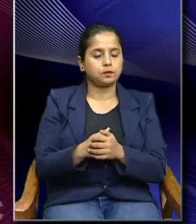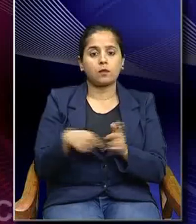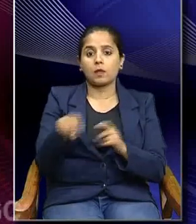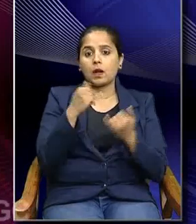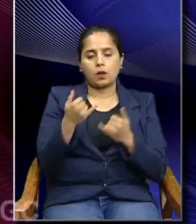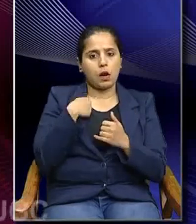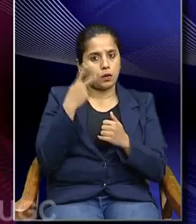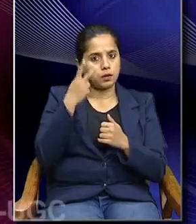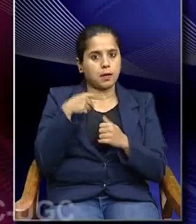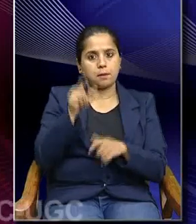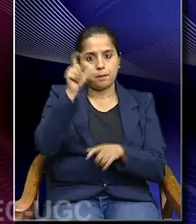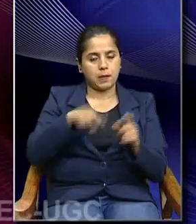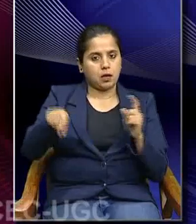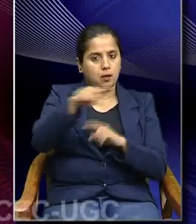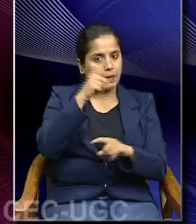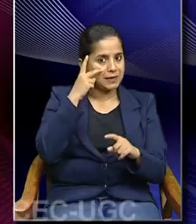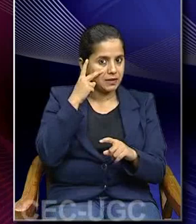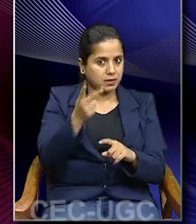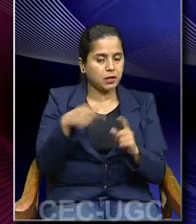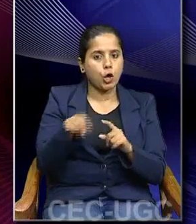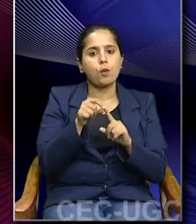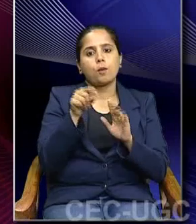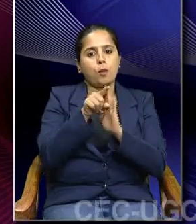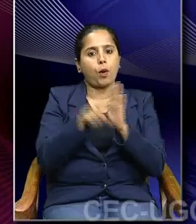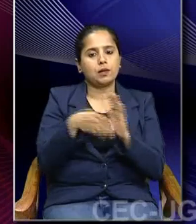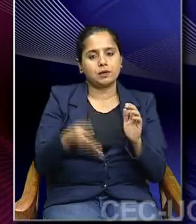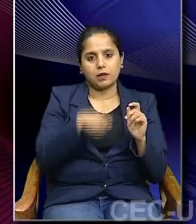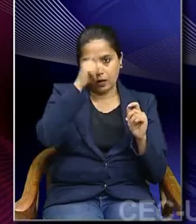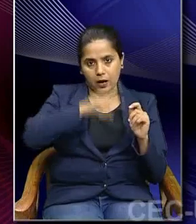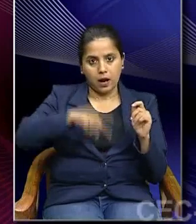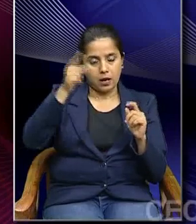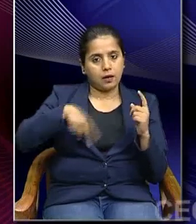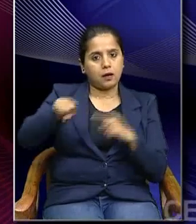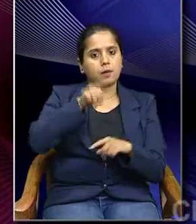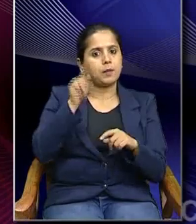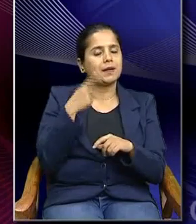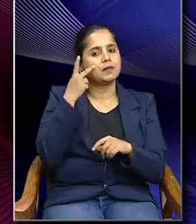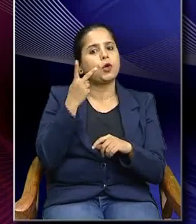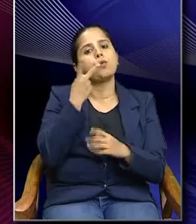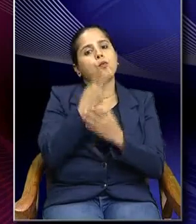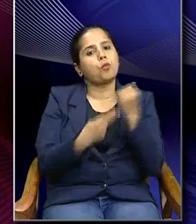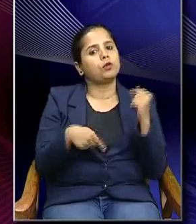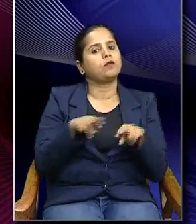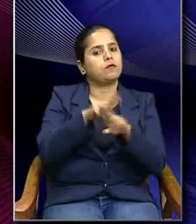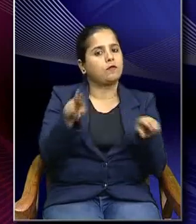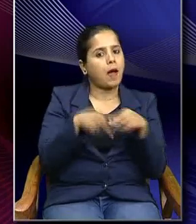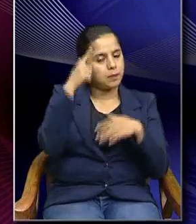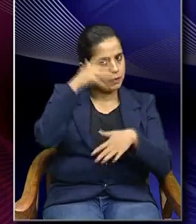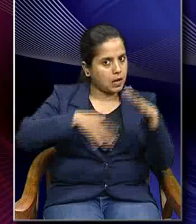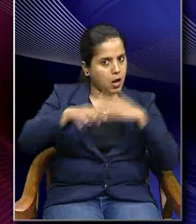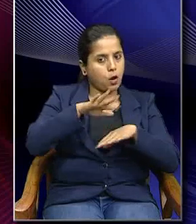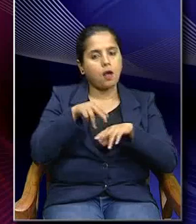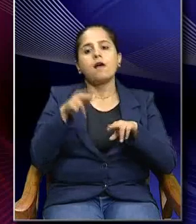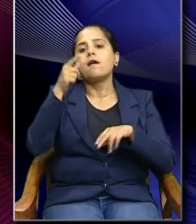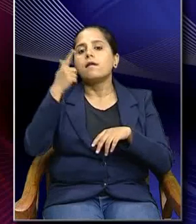when we look into population policies in India, we need to look into both family planning and family